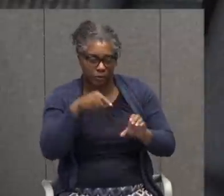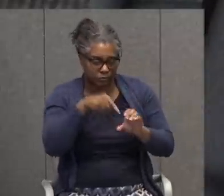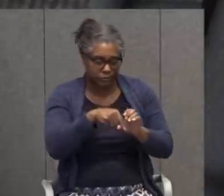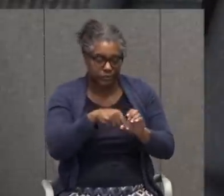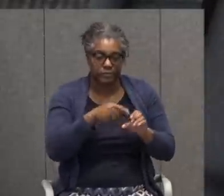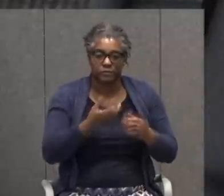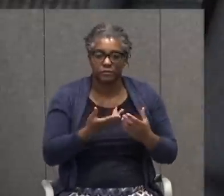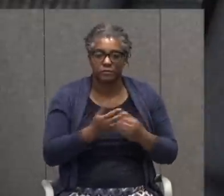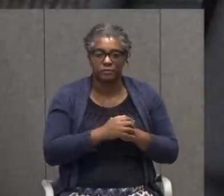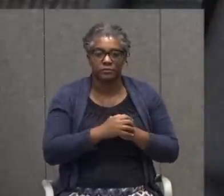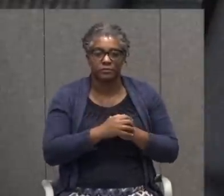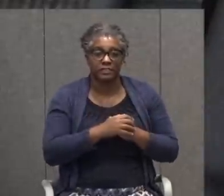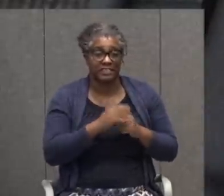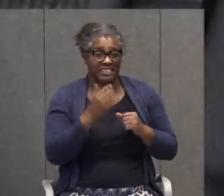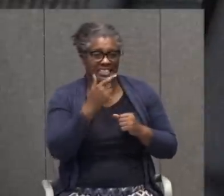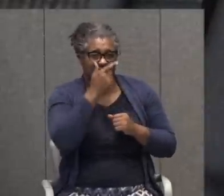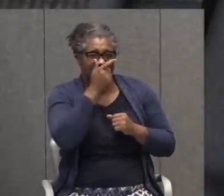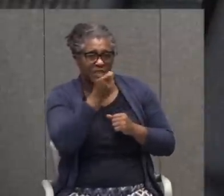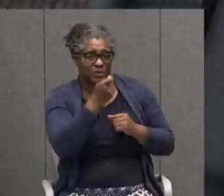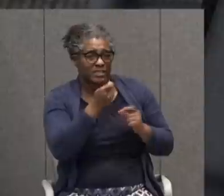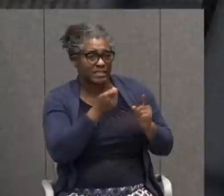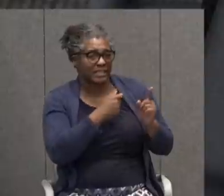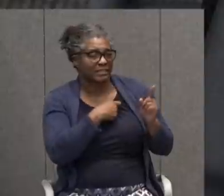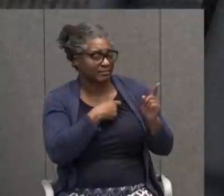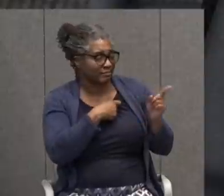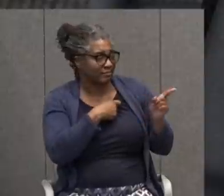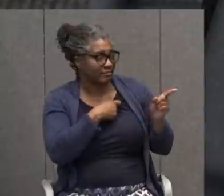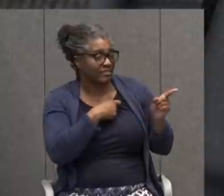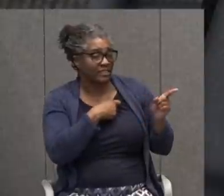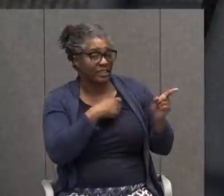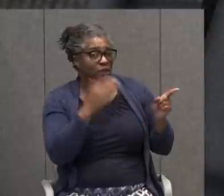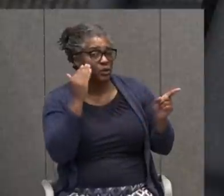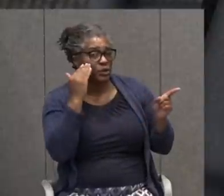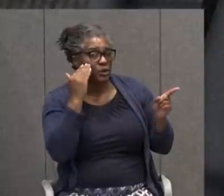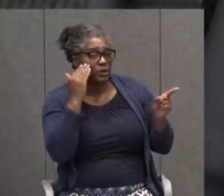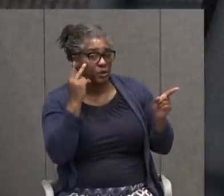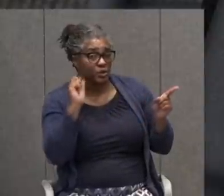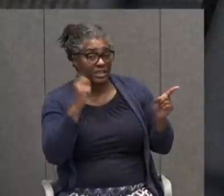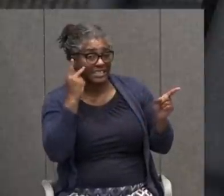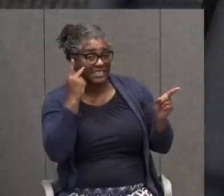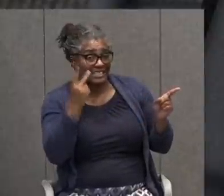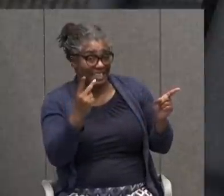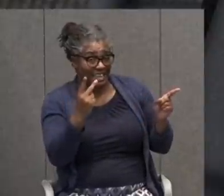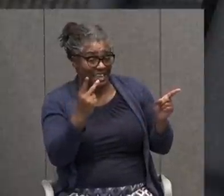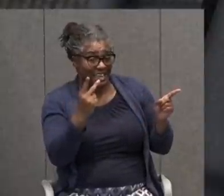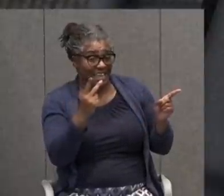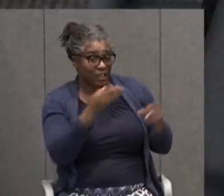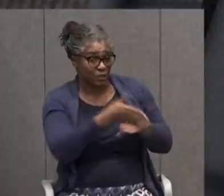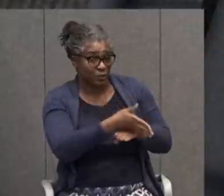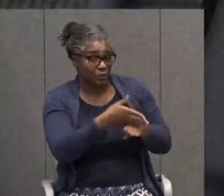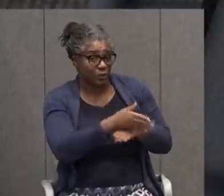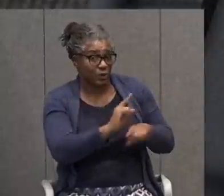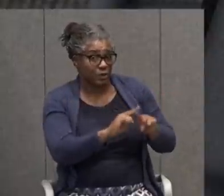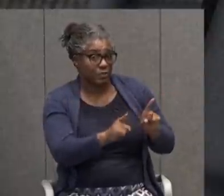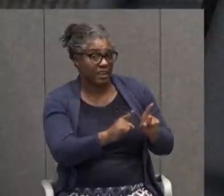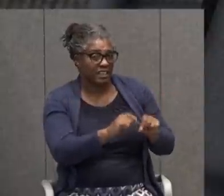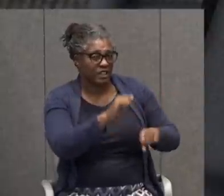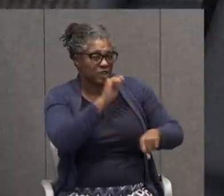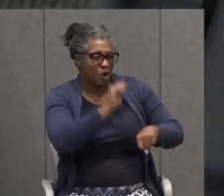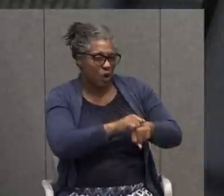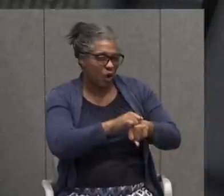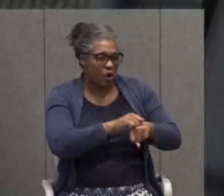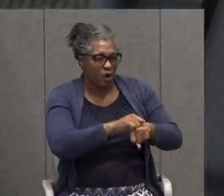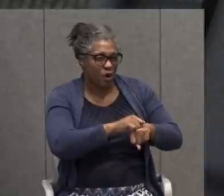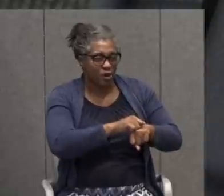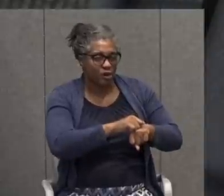things. But you can tell that this is wood, but it is now as hard as a rock and could break like a rock. If I were to